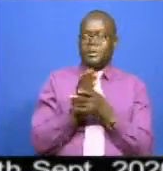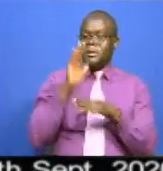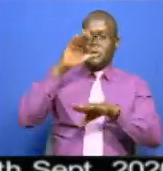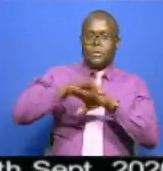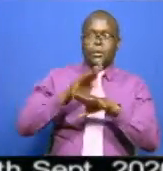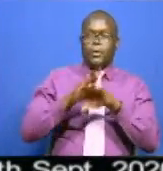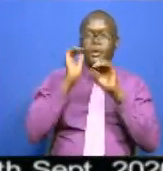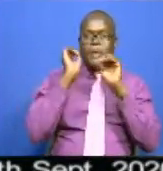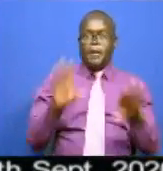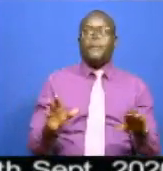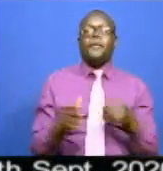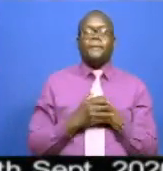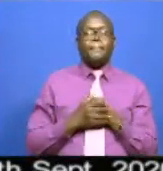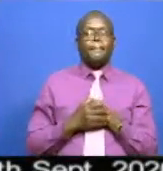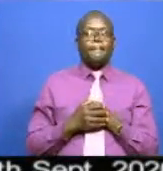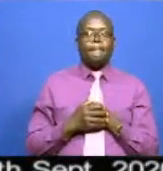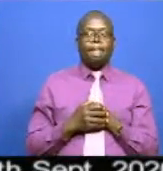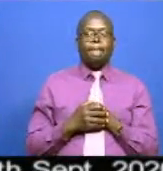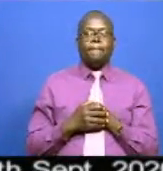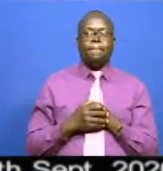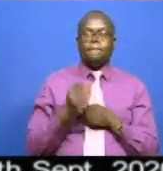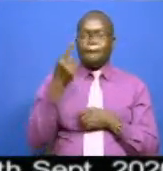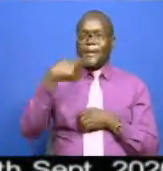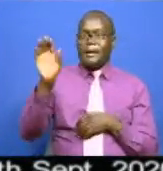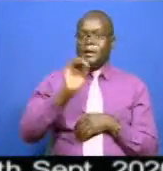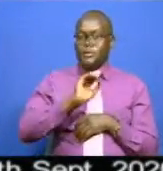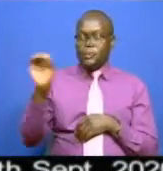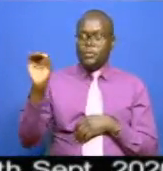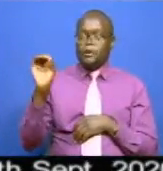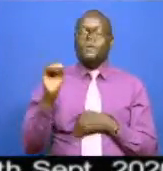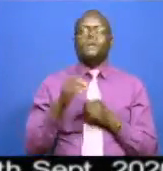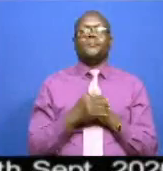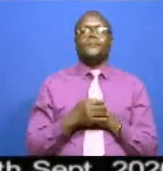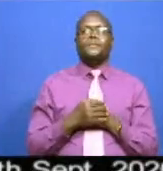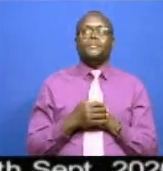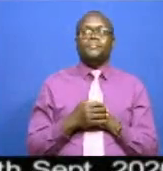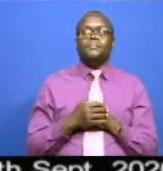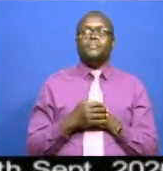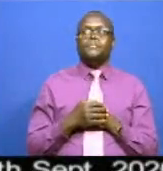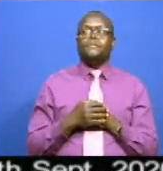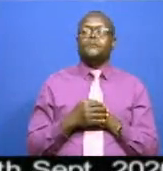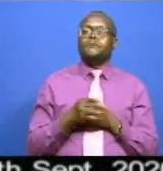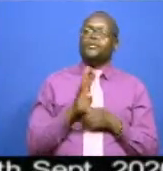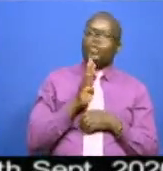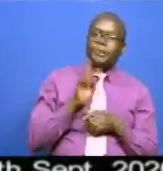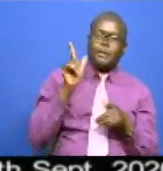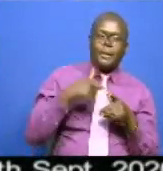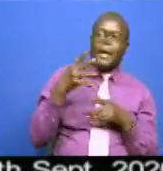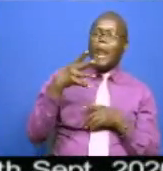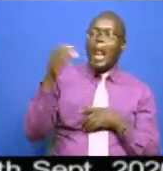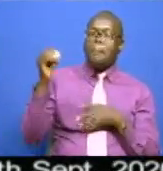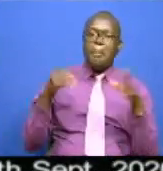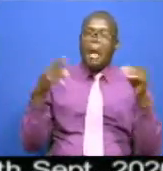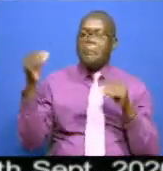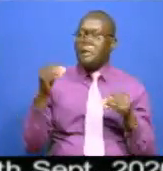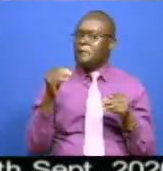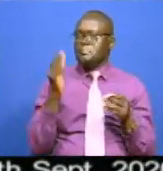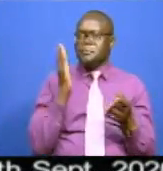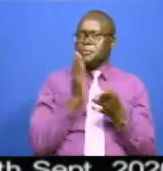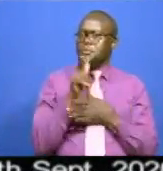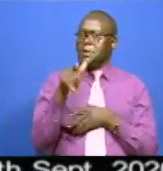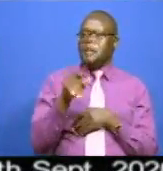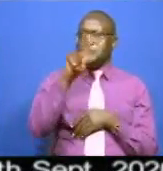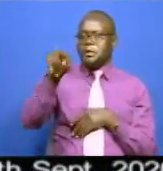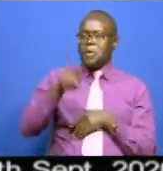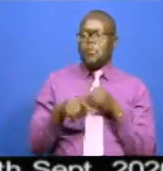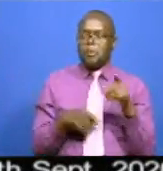House. It's not right to just get a chance to contribute and then you sneak out, because